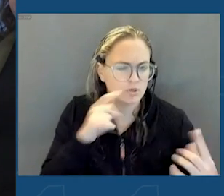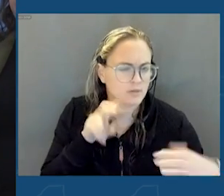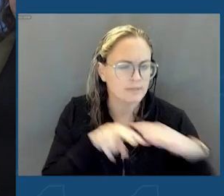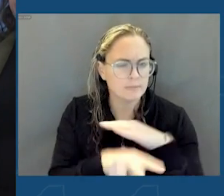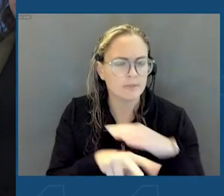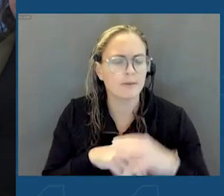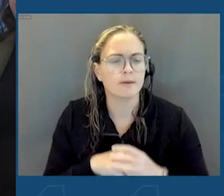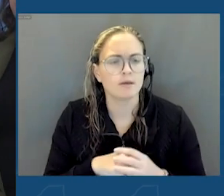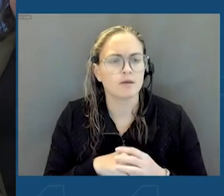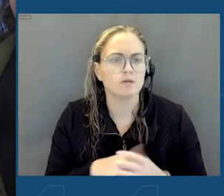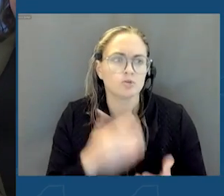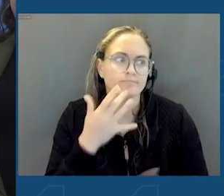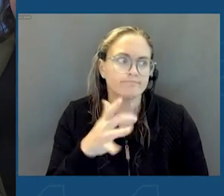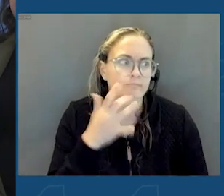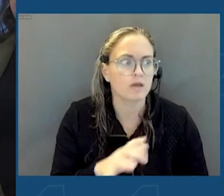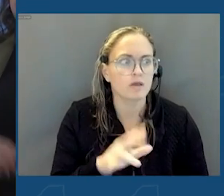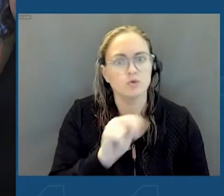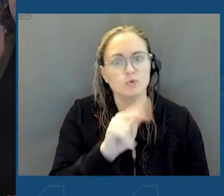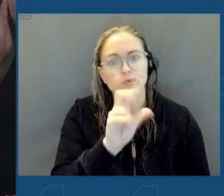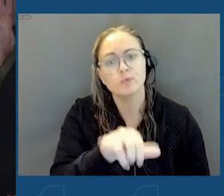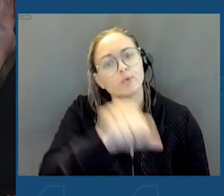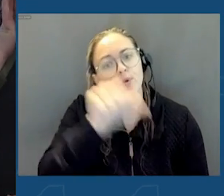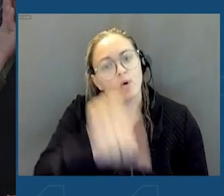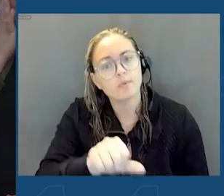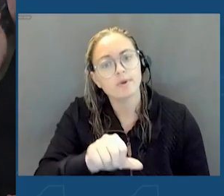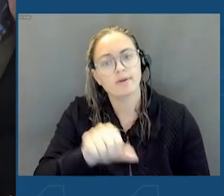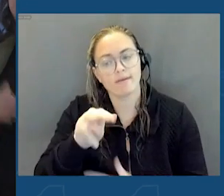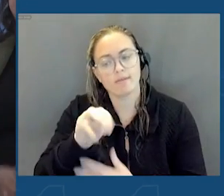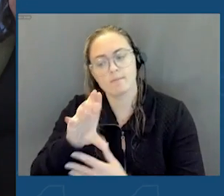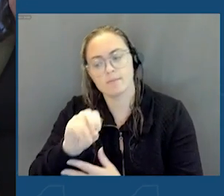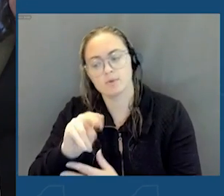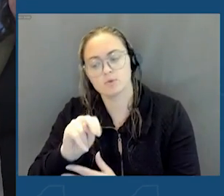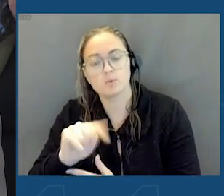and the great Mesonet program here to help guide the state's response. Thank you, Governor.